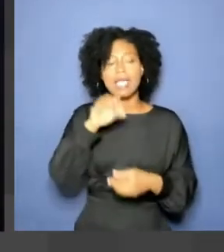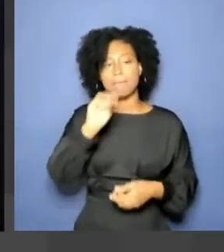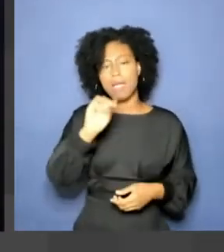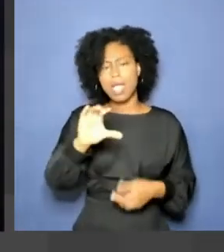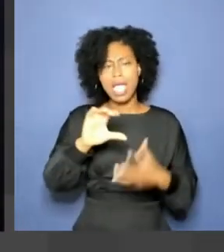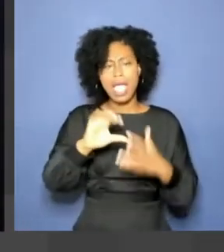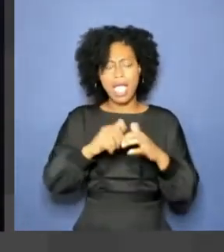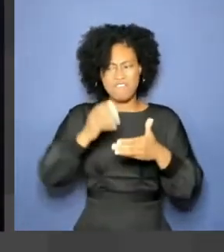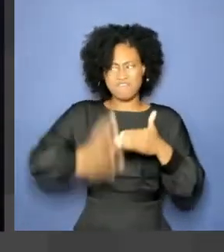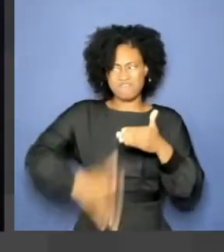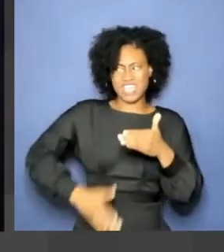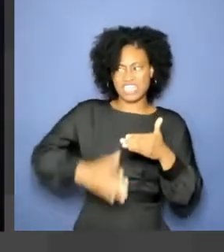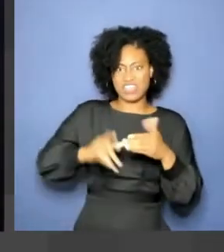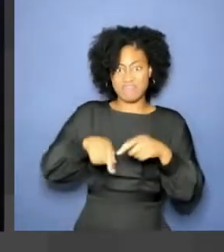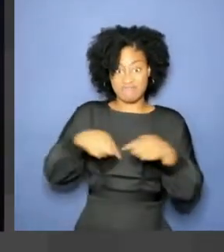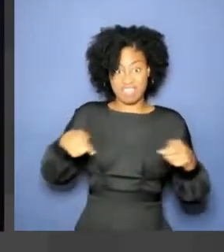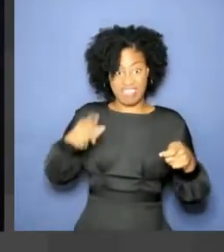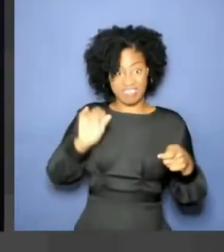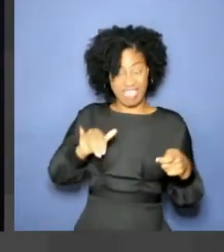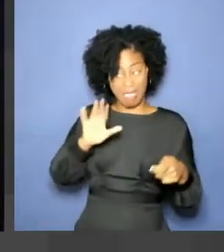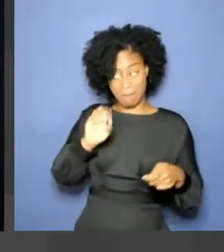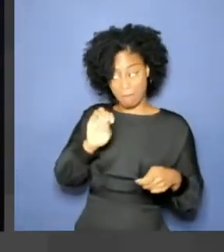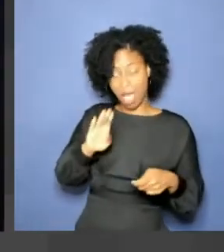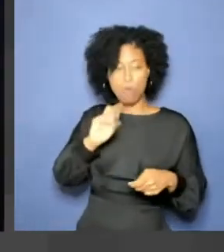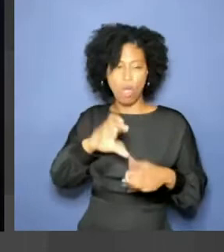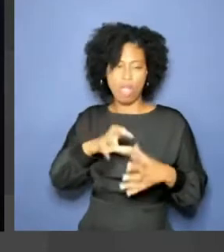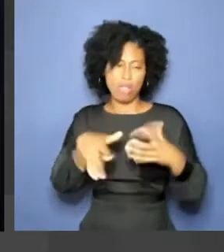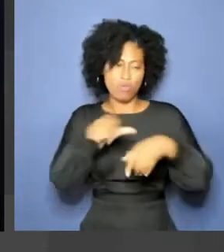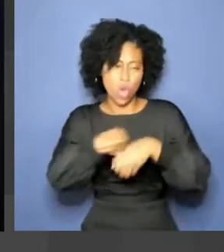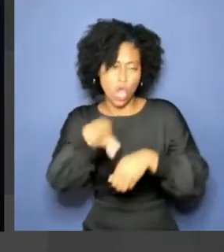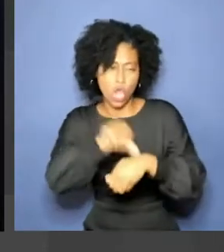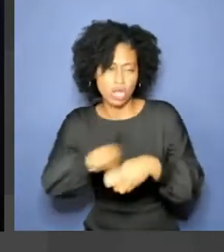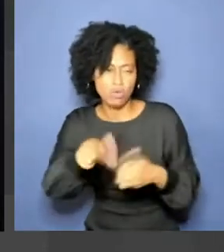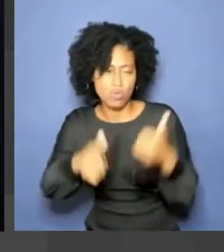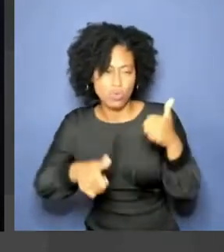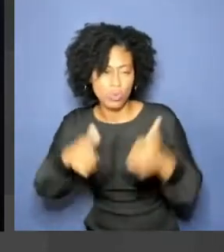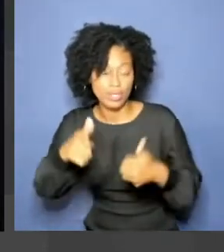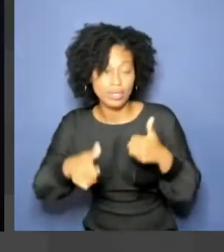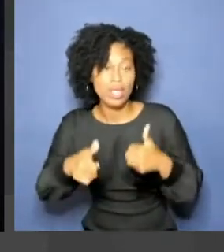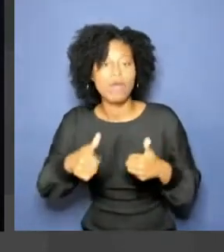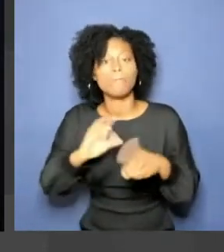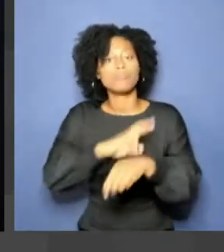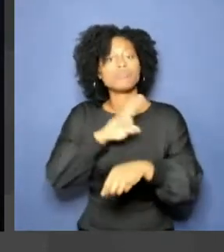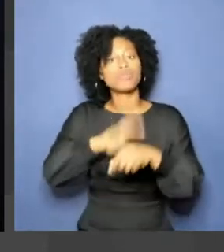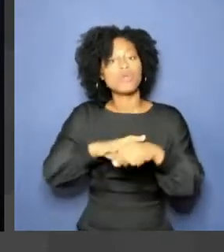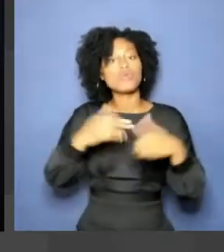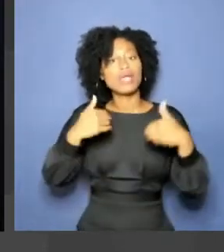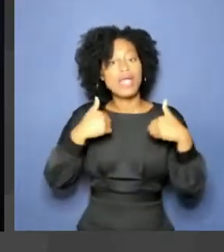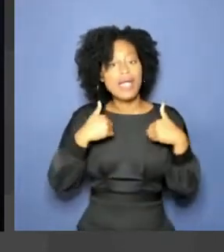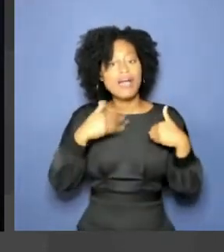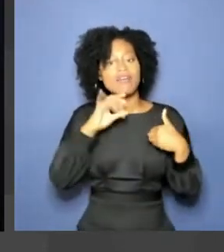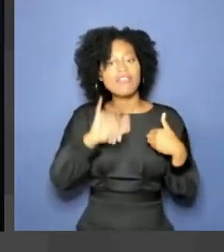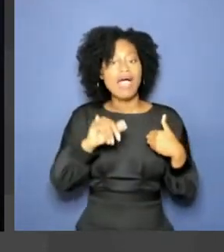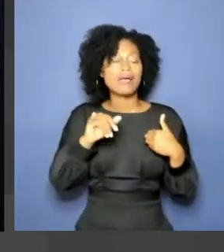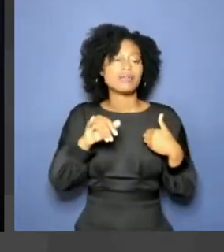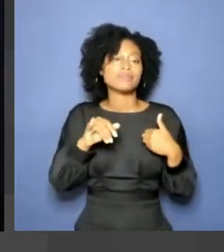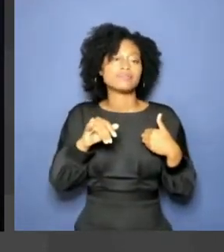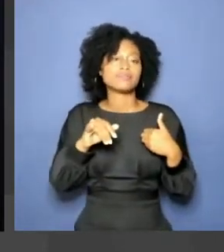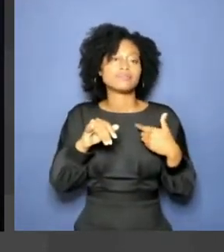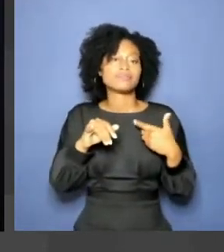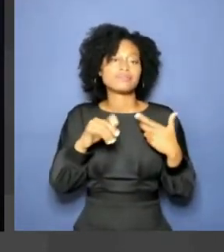already is that mob, or is there a lot of work to do? Well, of course we have the big concept that we wanted to do.